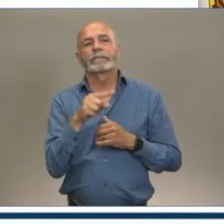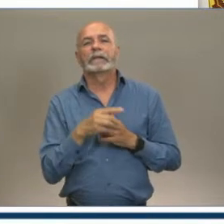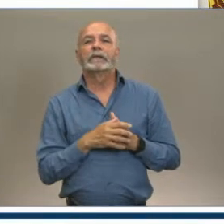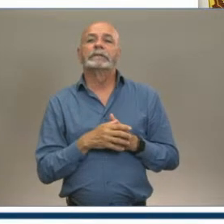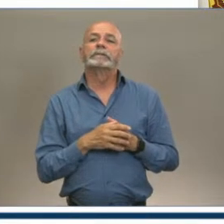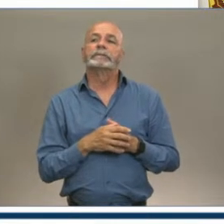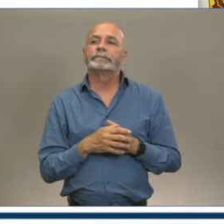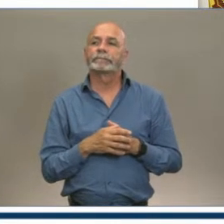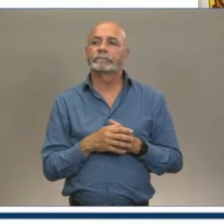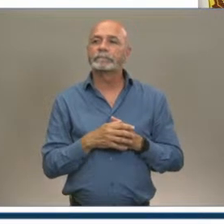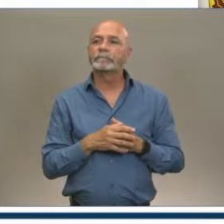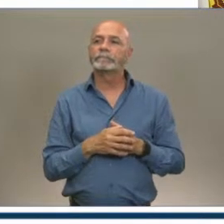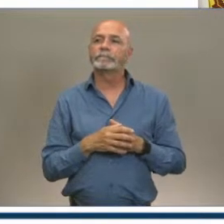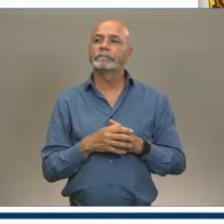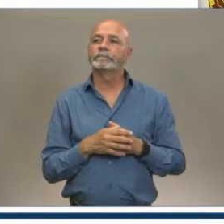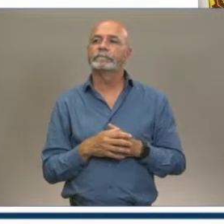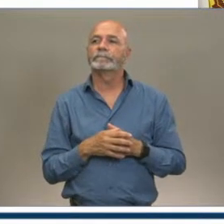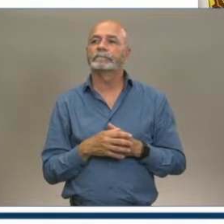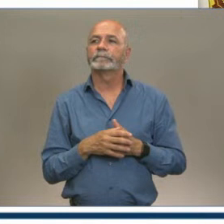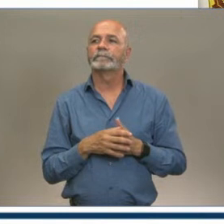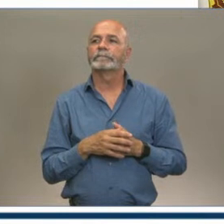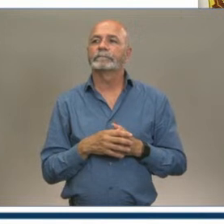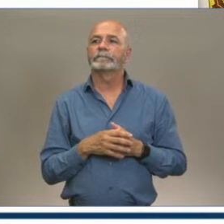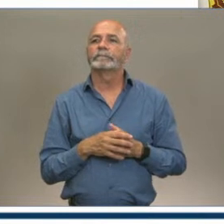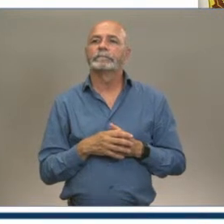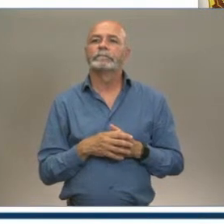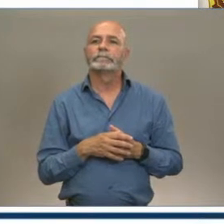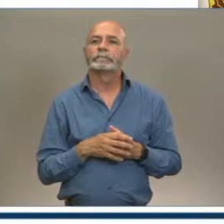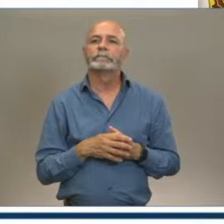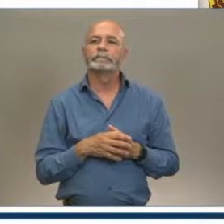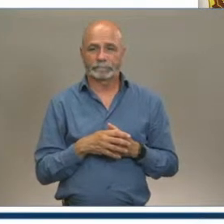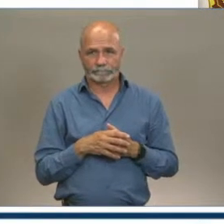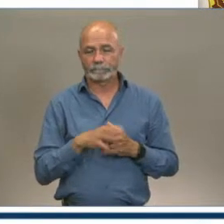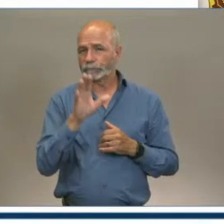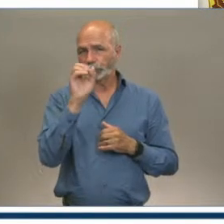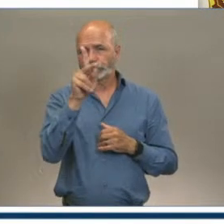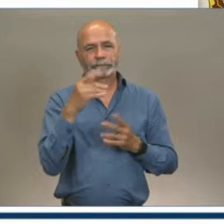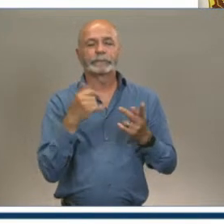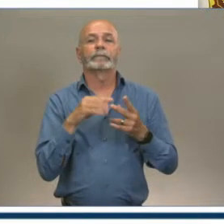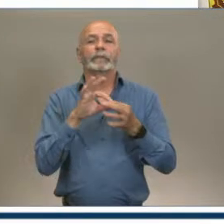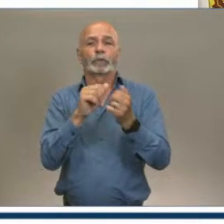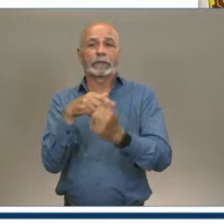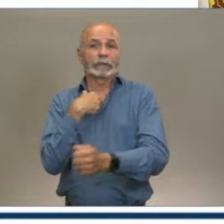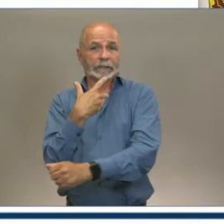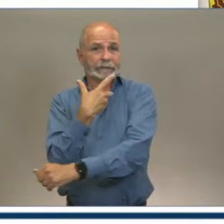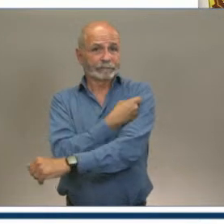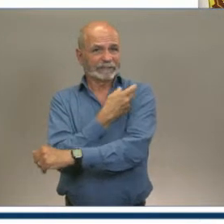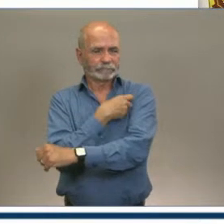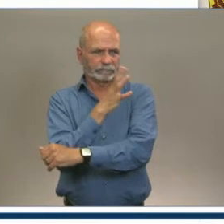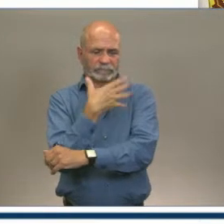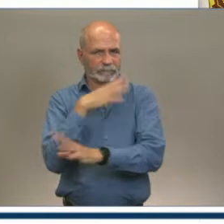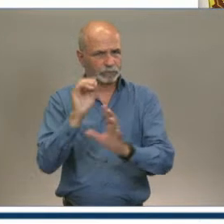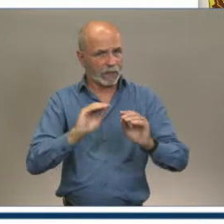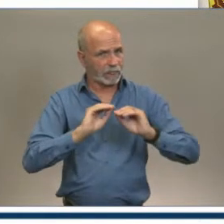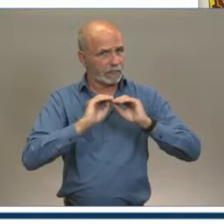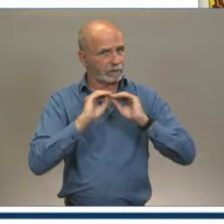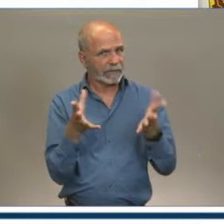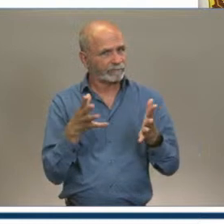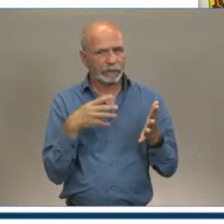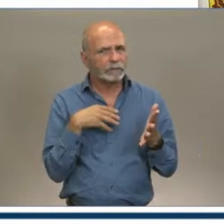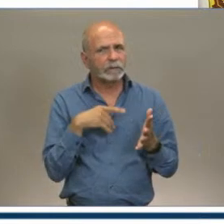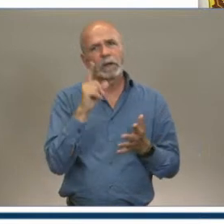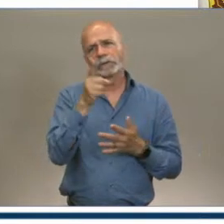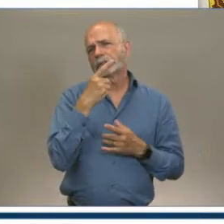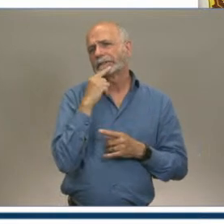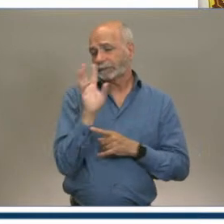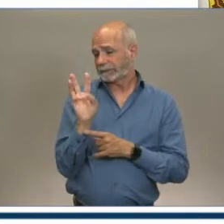Yeah, speaking about vaccinations, I just want to clarify sort of, so it's 67% of